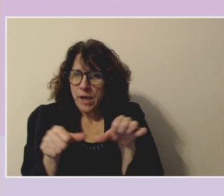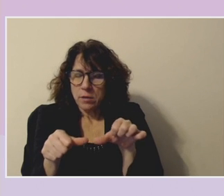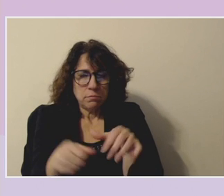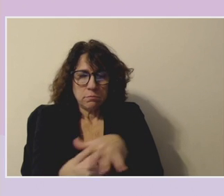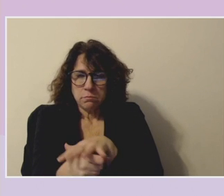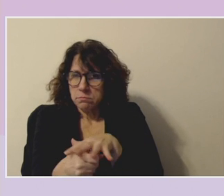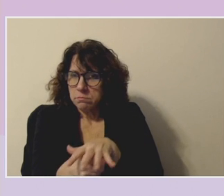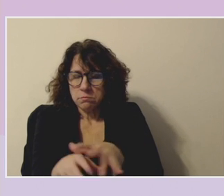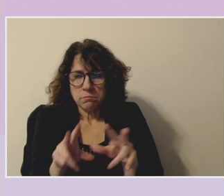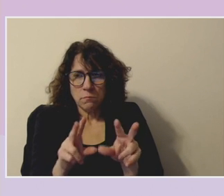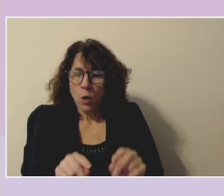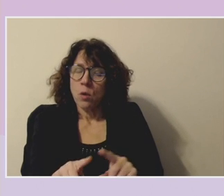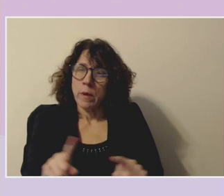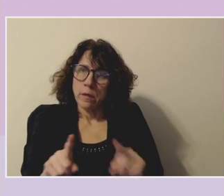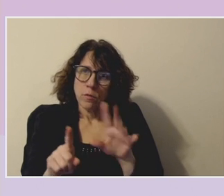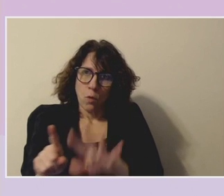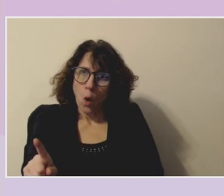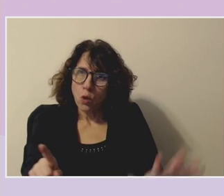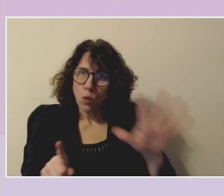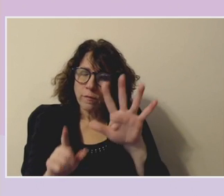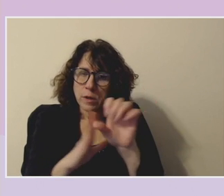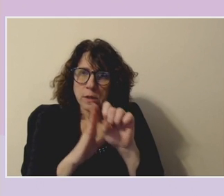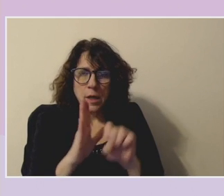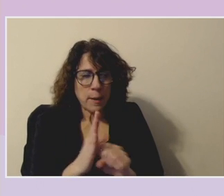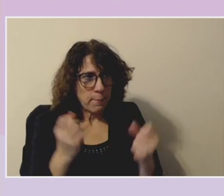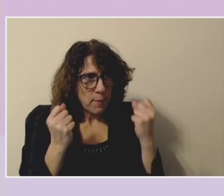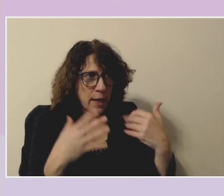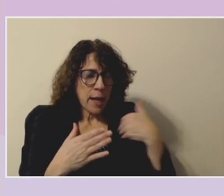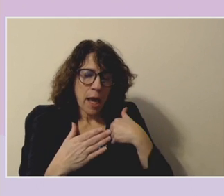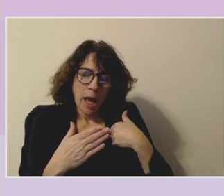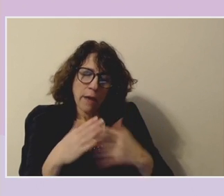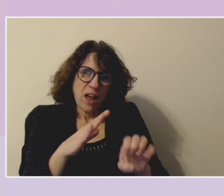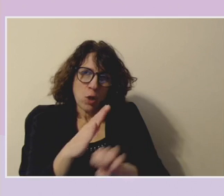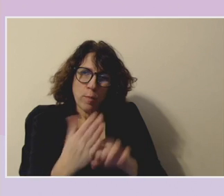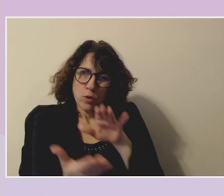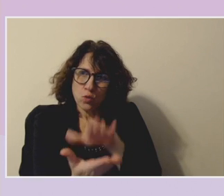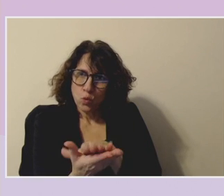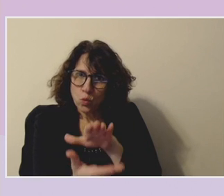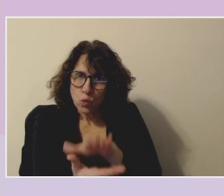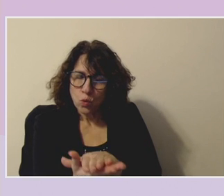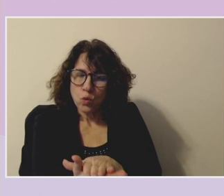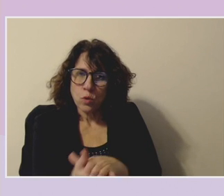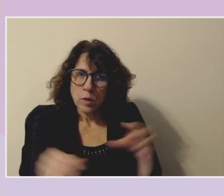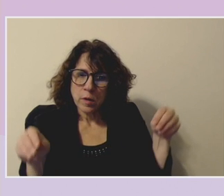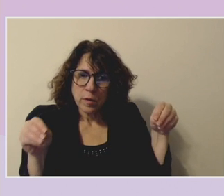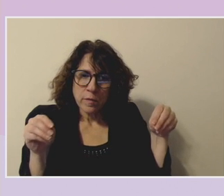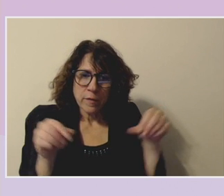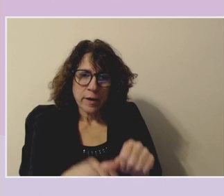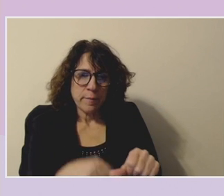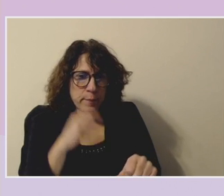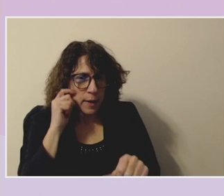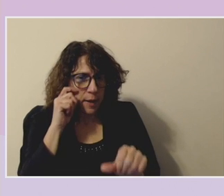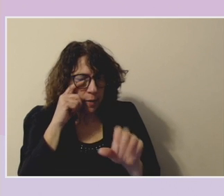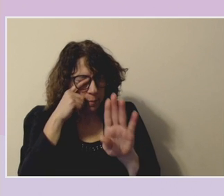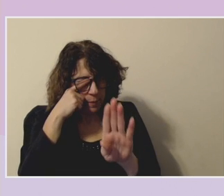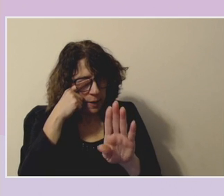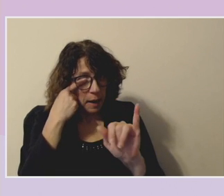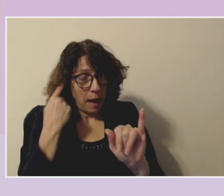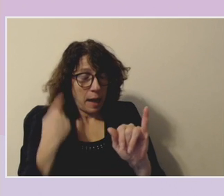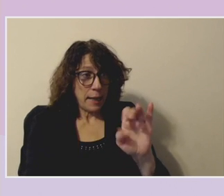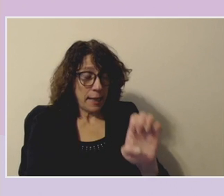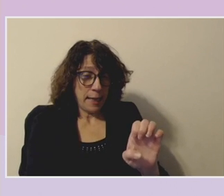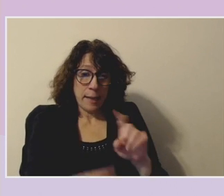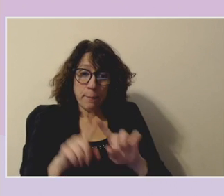them do have schools, particularly elementaries, that are funded by BIE, but the majority of